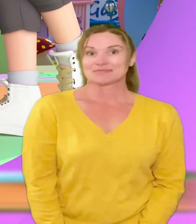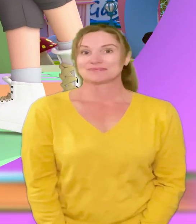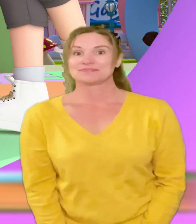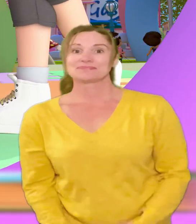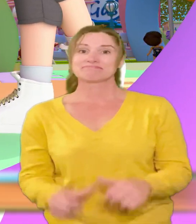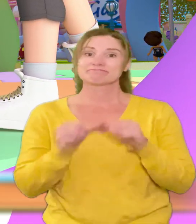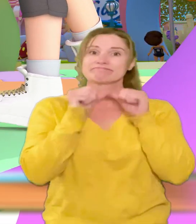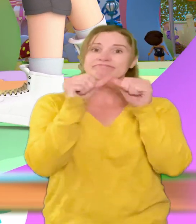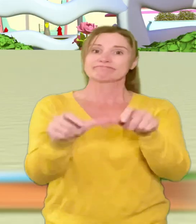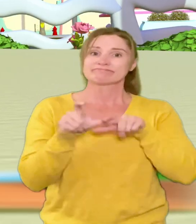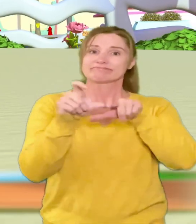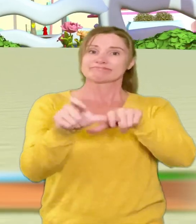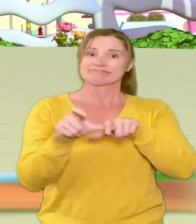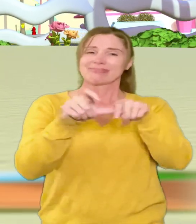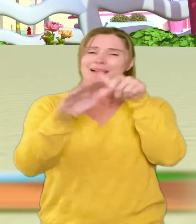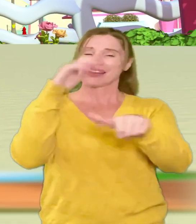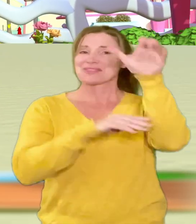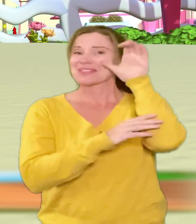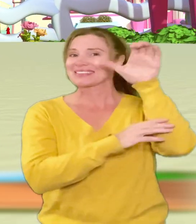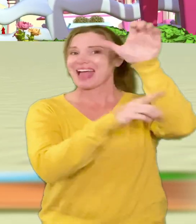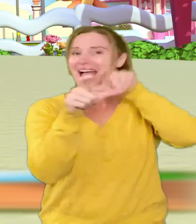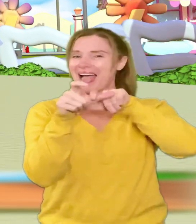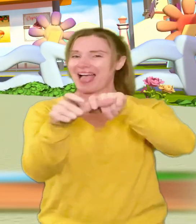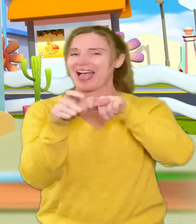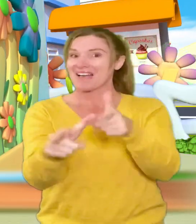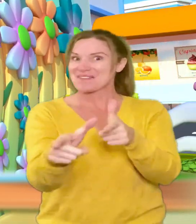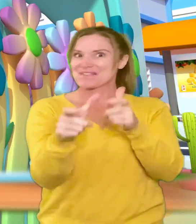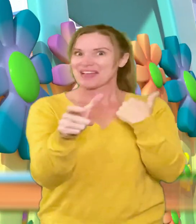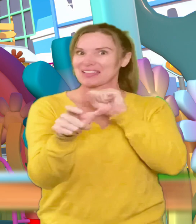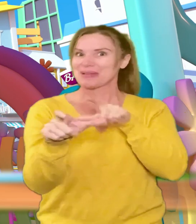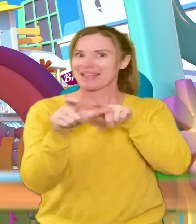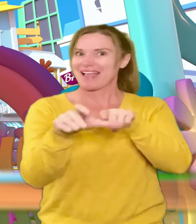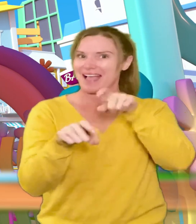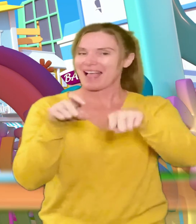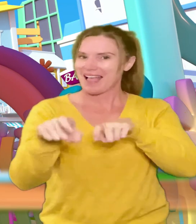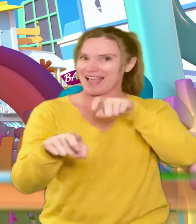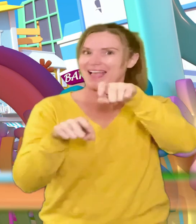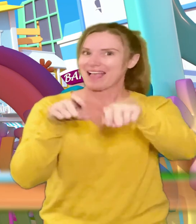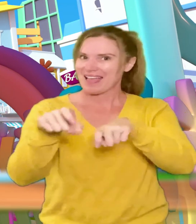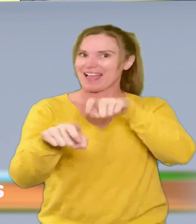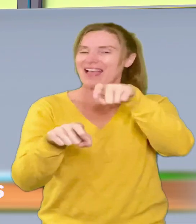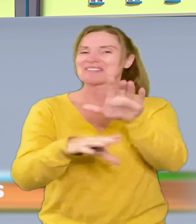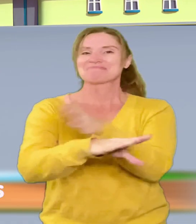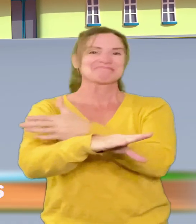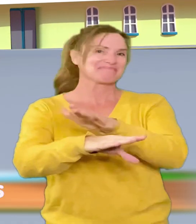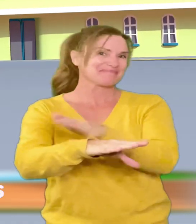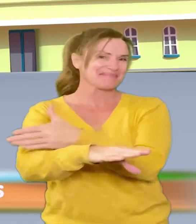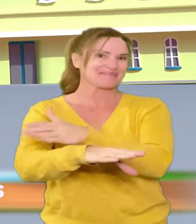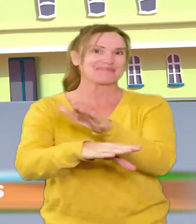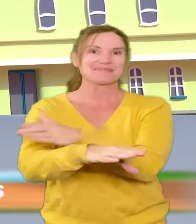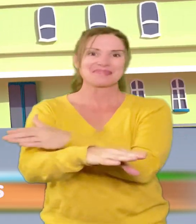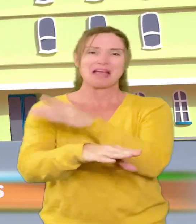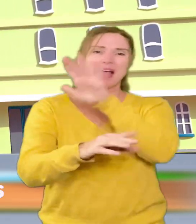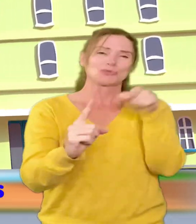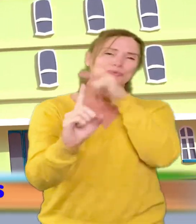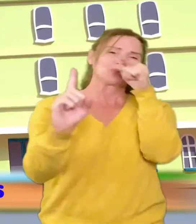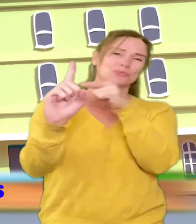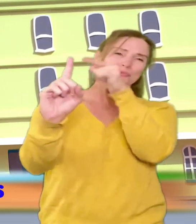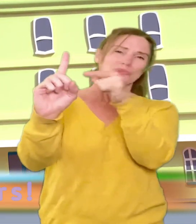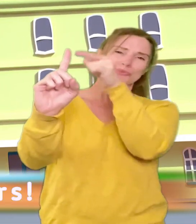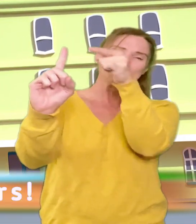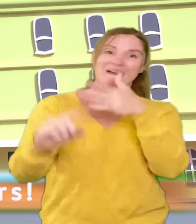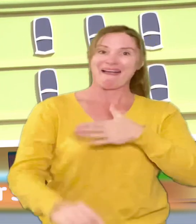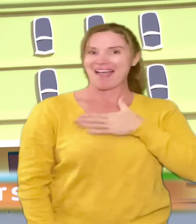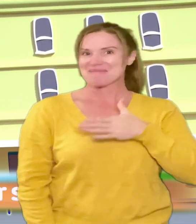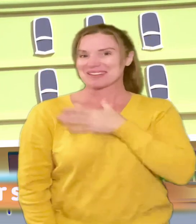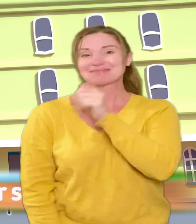On we'll run under the sun As fast as we could caper And sing aloud and reach